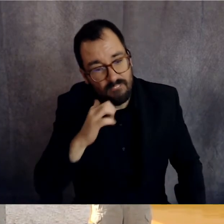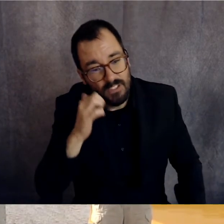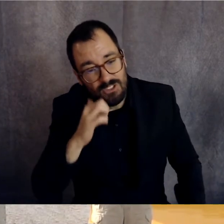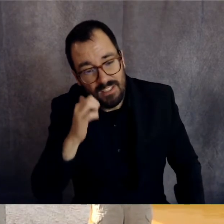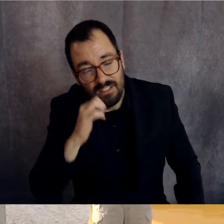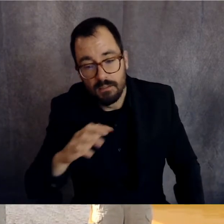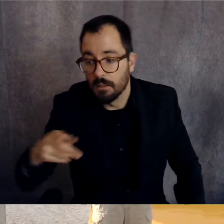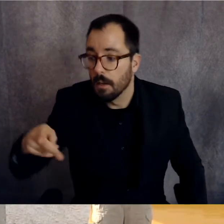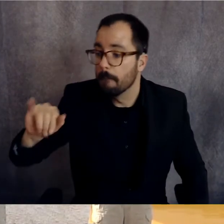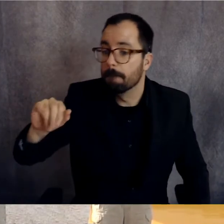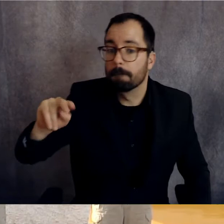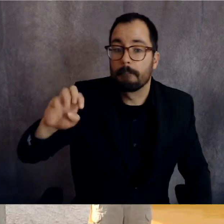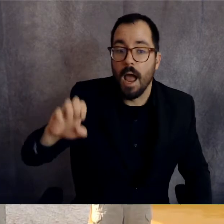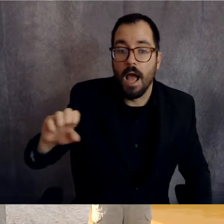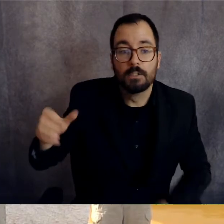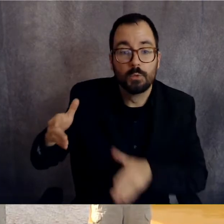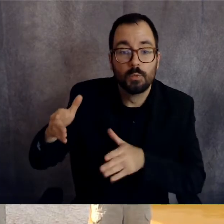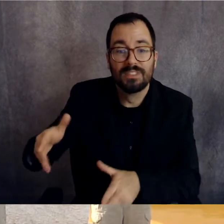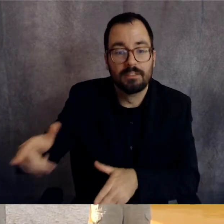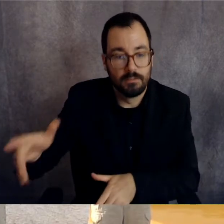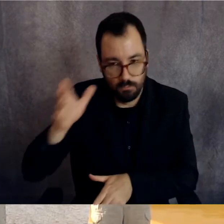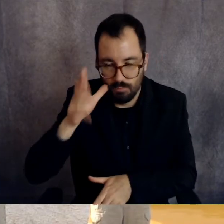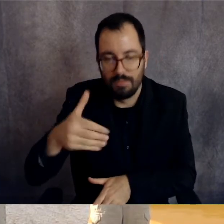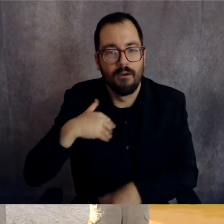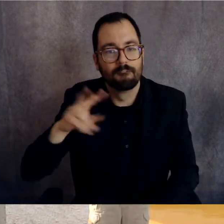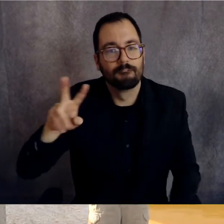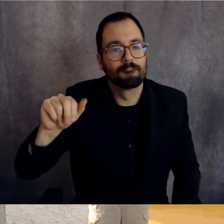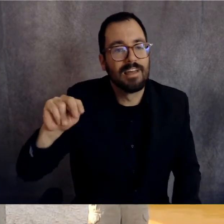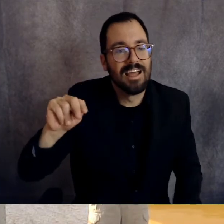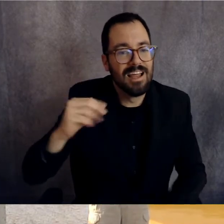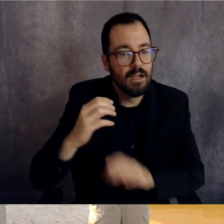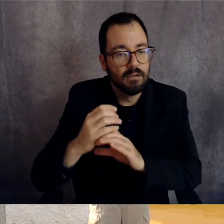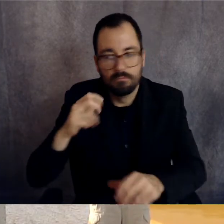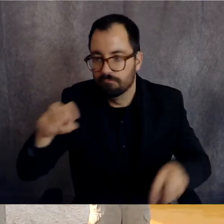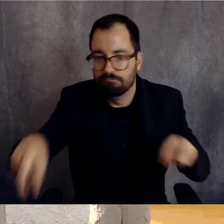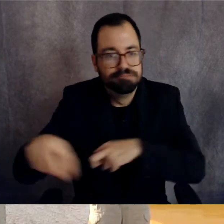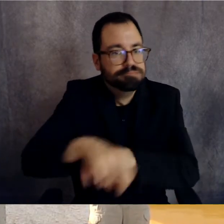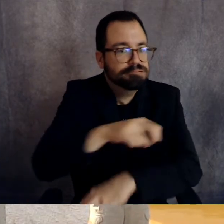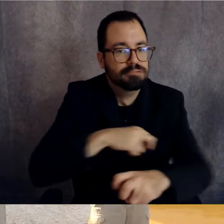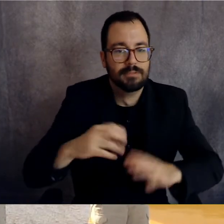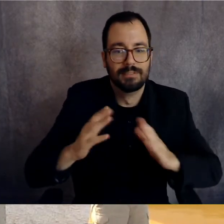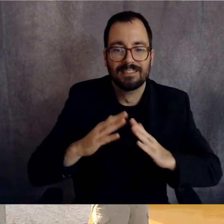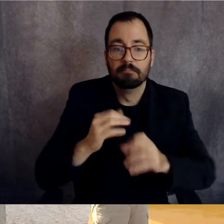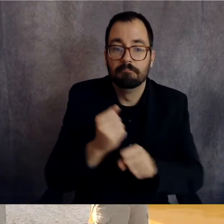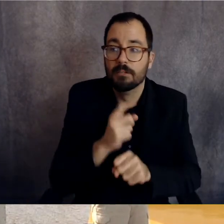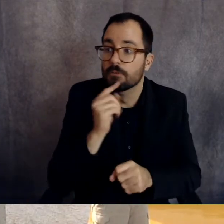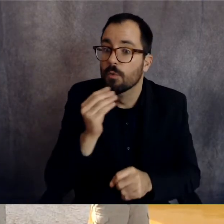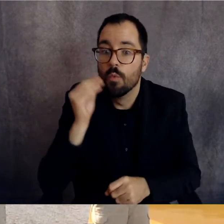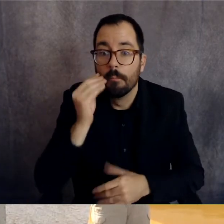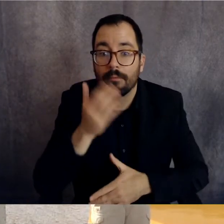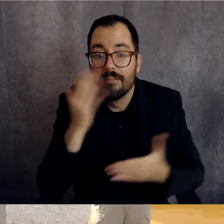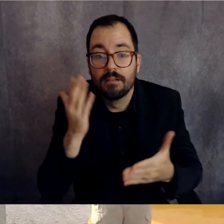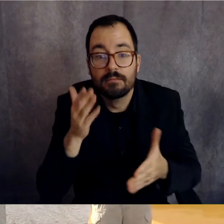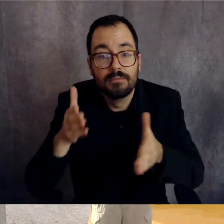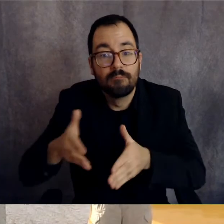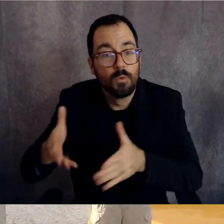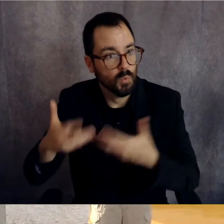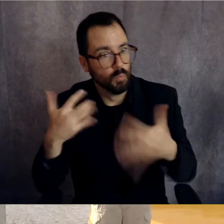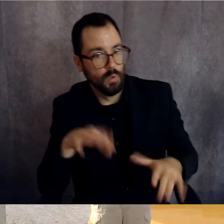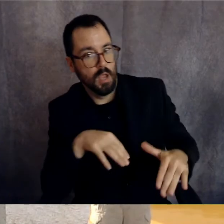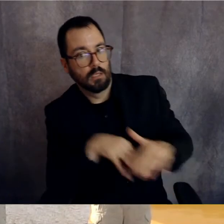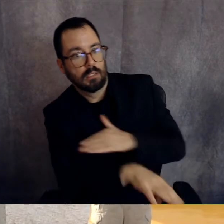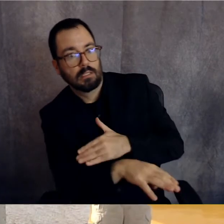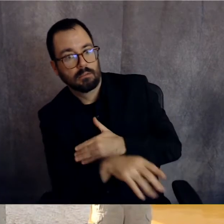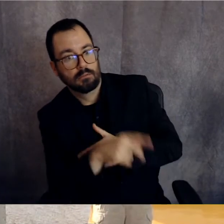will bring on additional vans. They'll be going around the city to make sure that homeless individuals that don't want to come into shelter